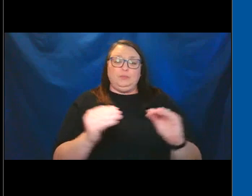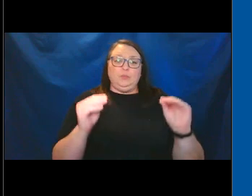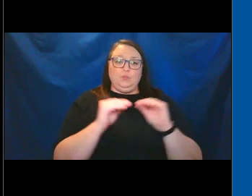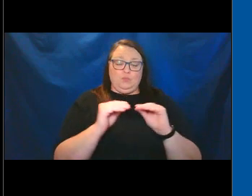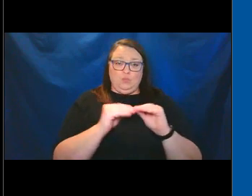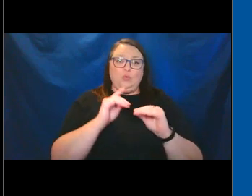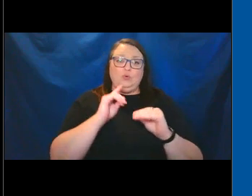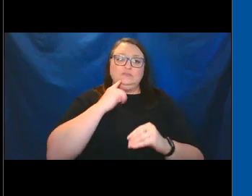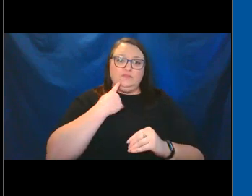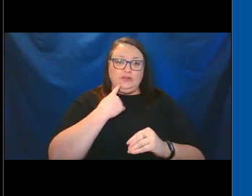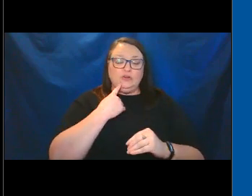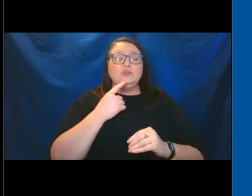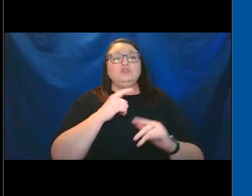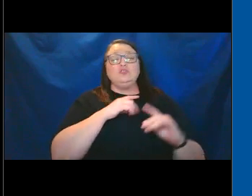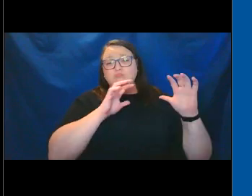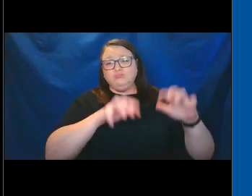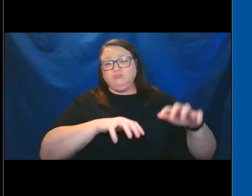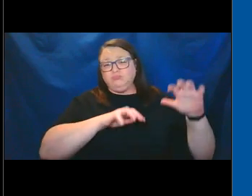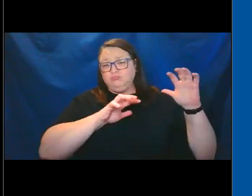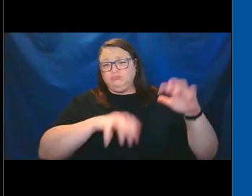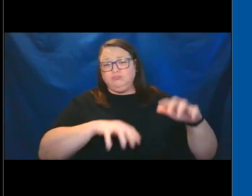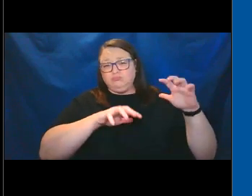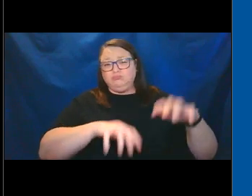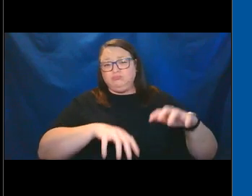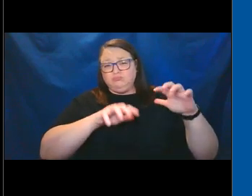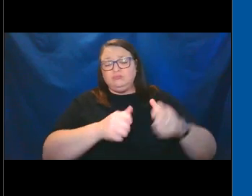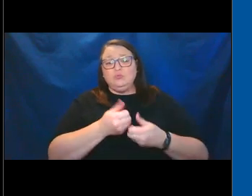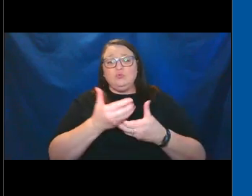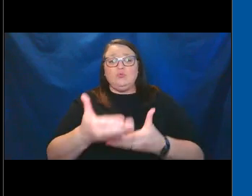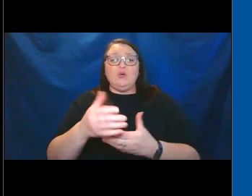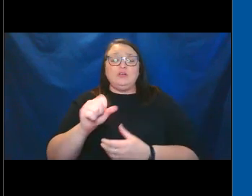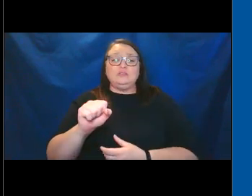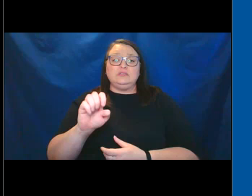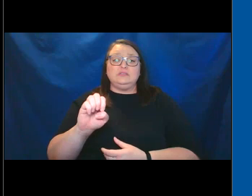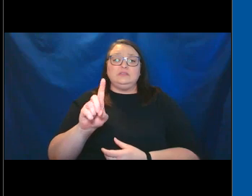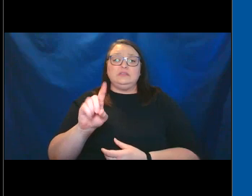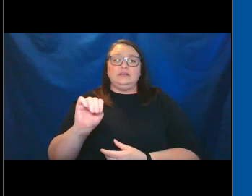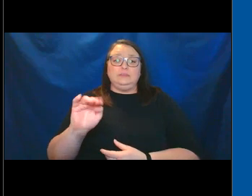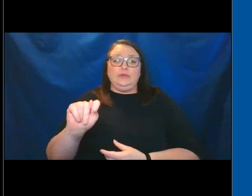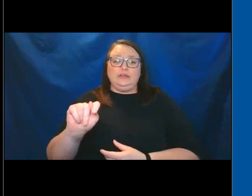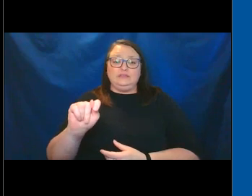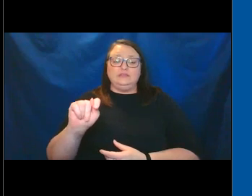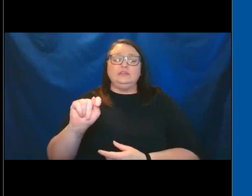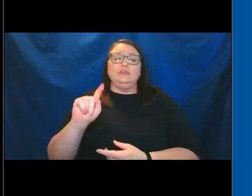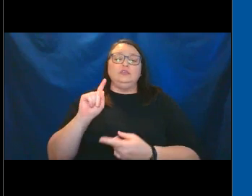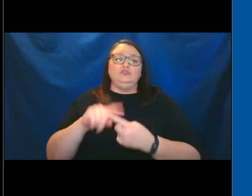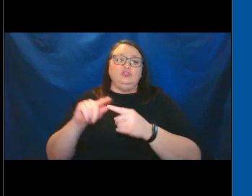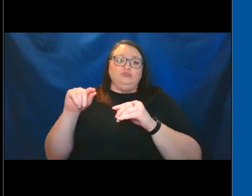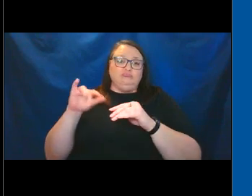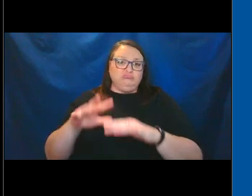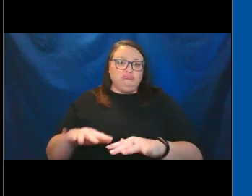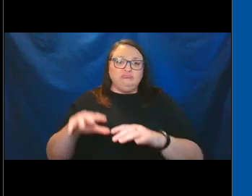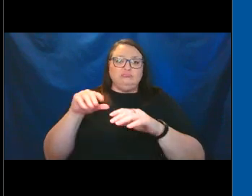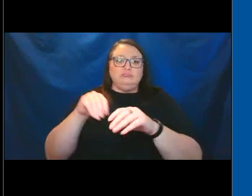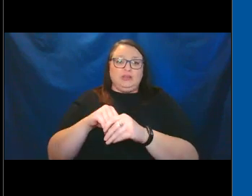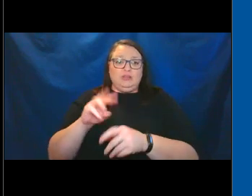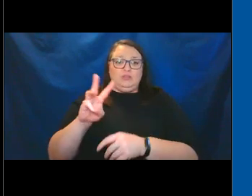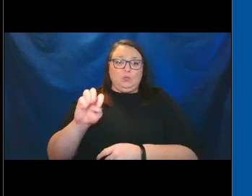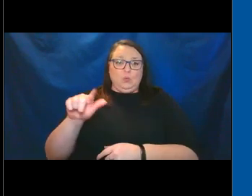of sediment into the municipal water system. They had to shut down some of those high producing wells because it was so bad. And